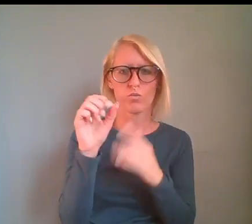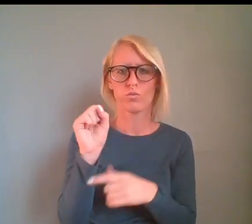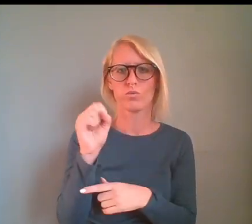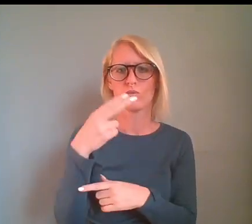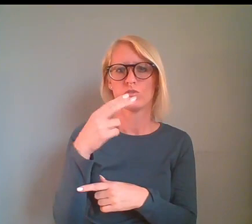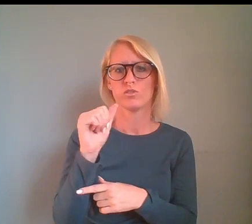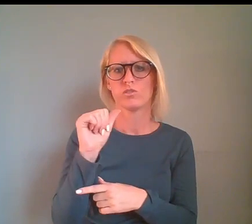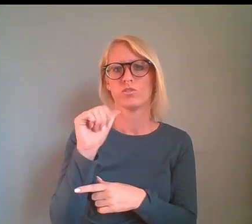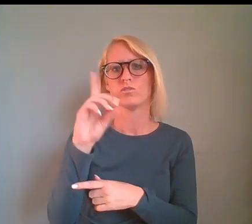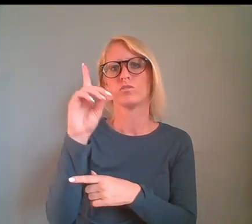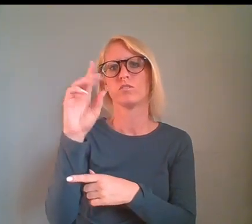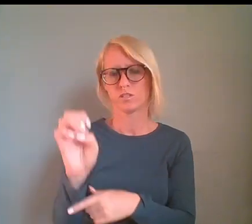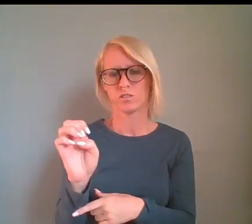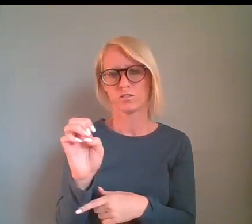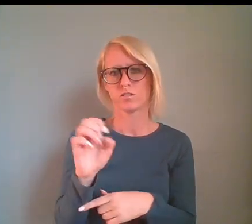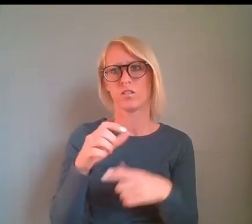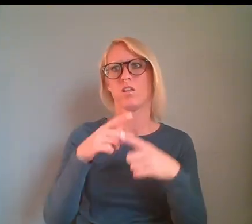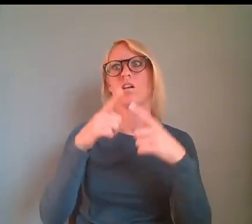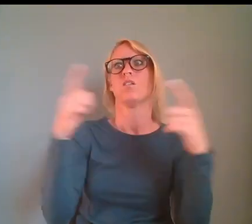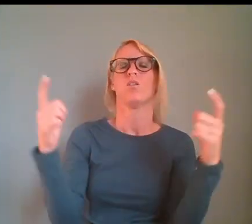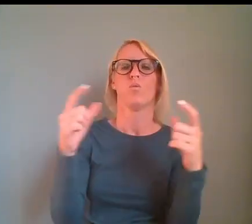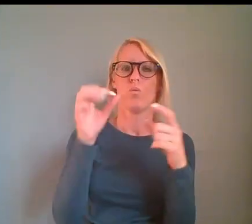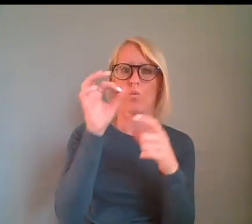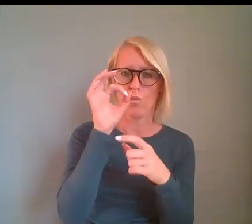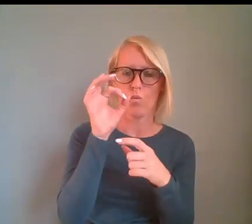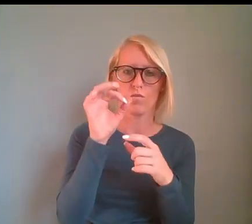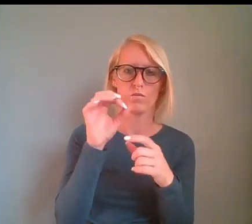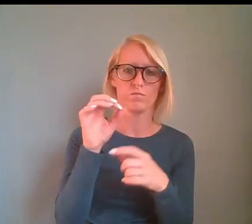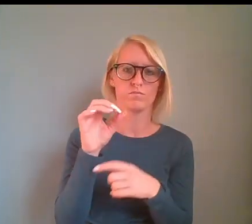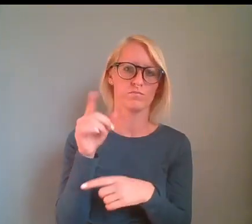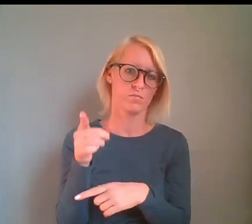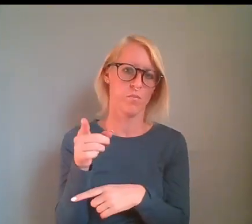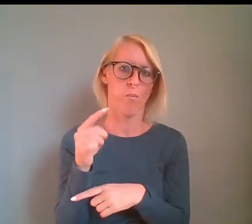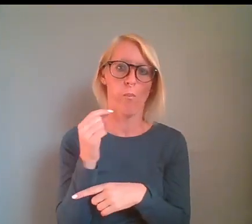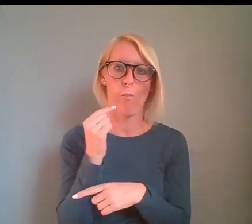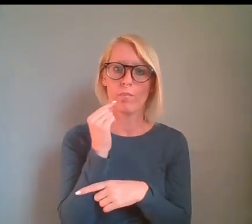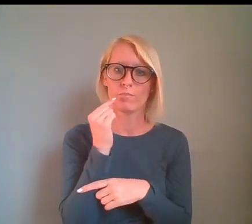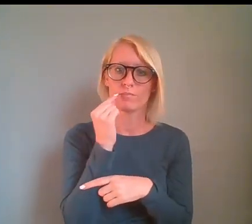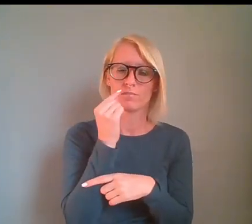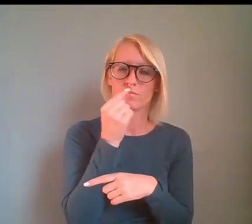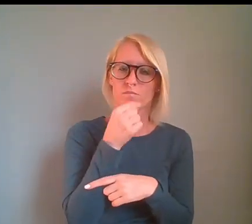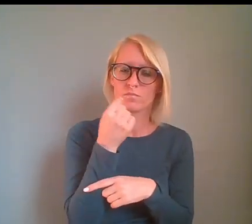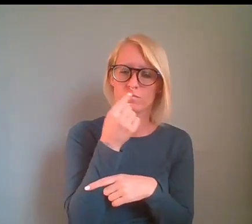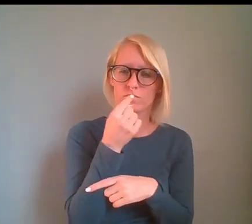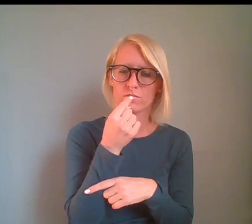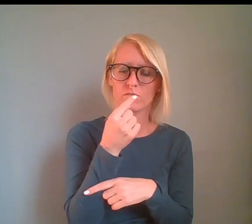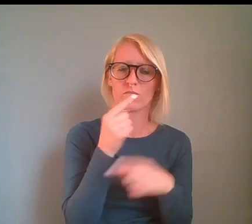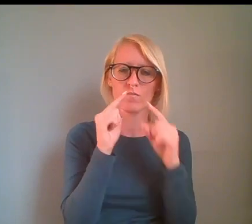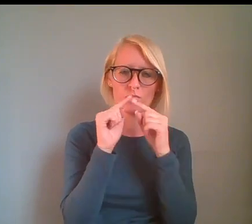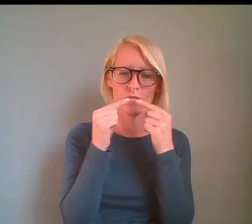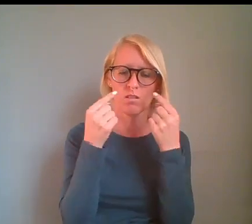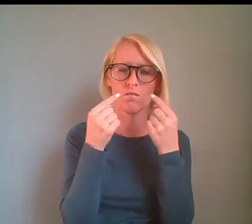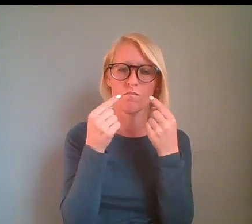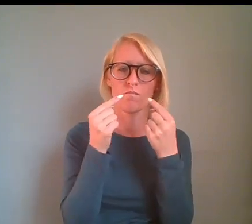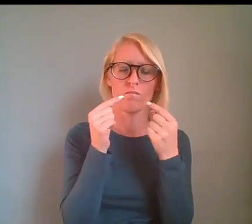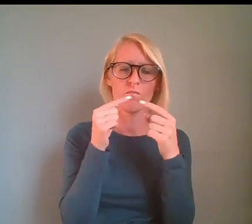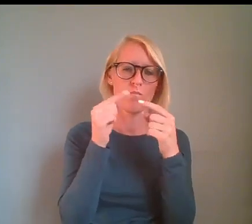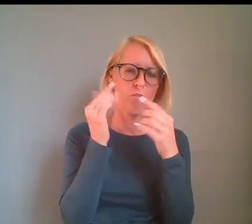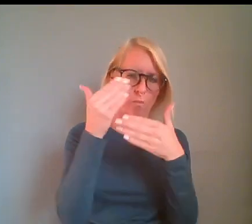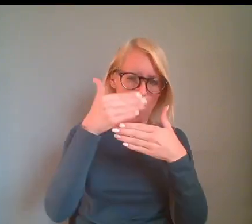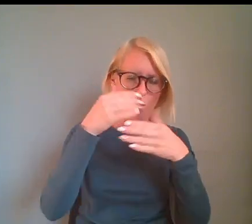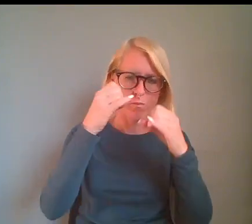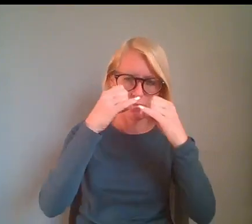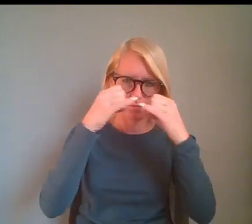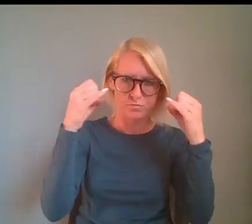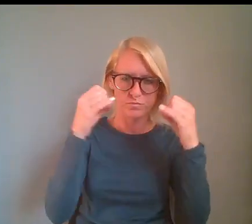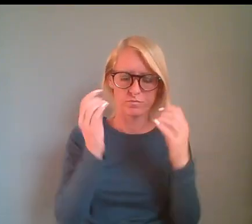for nostrils. And then the lip gets definition from this dark line and that dark line.